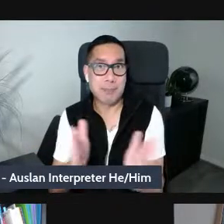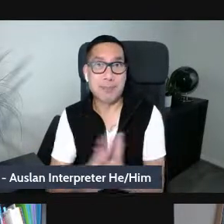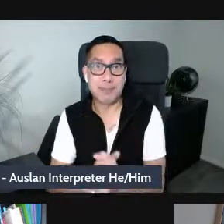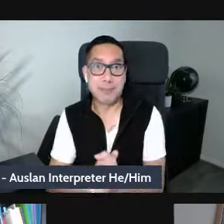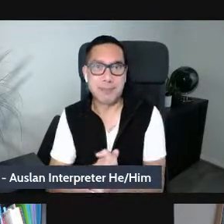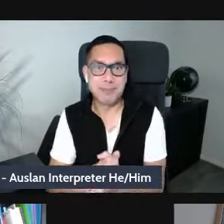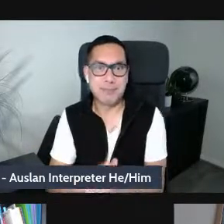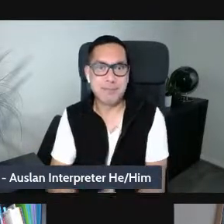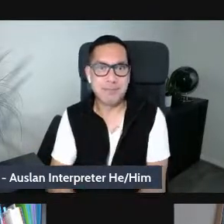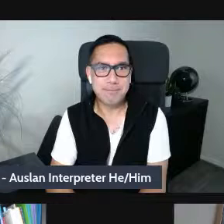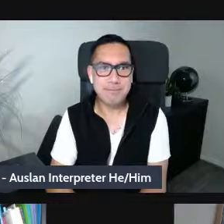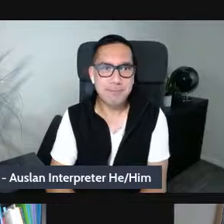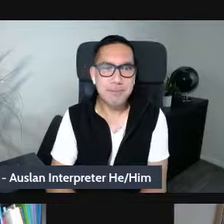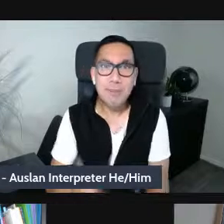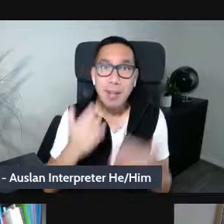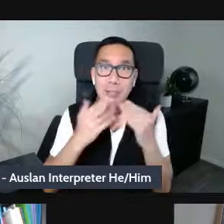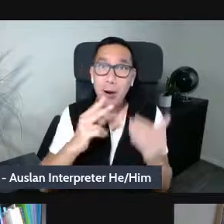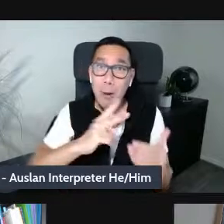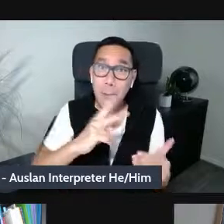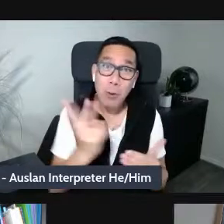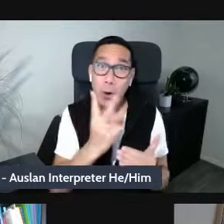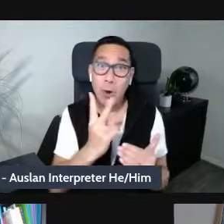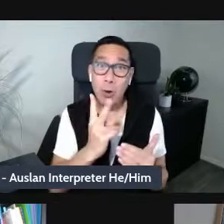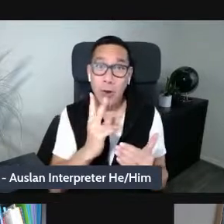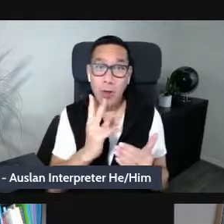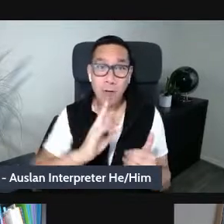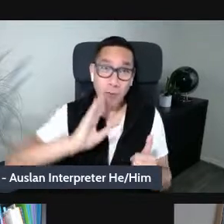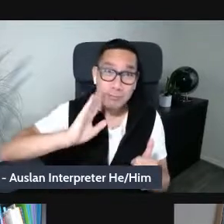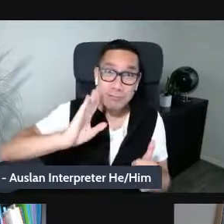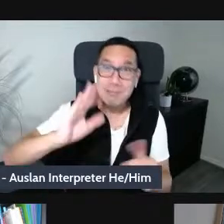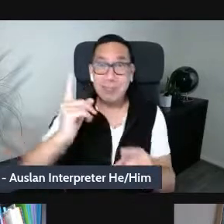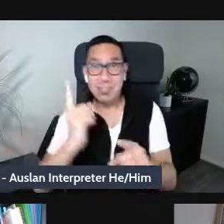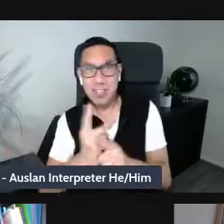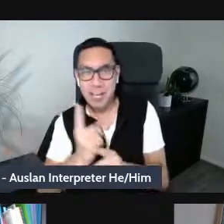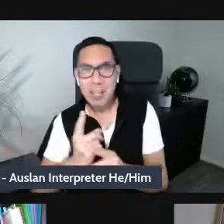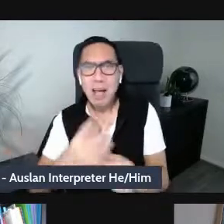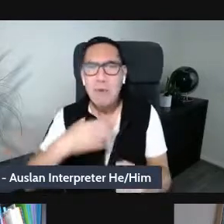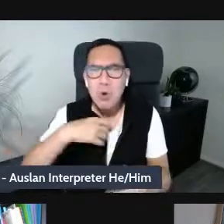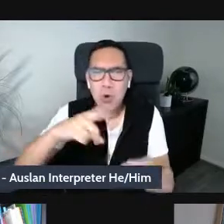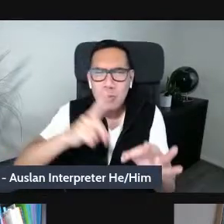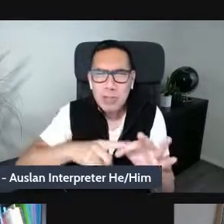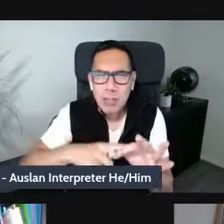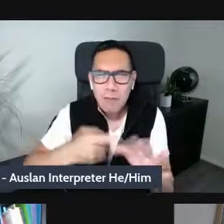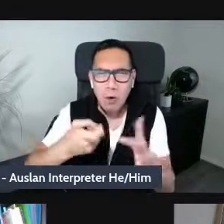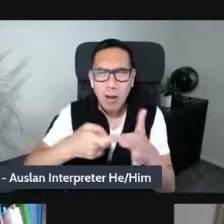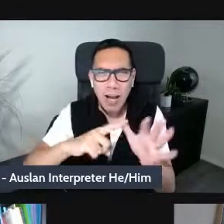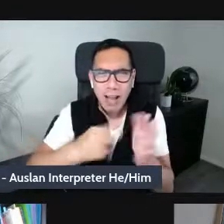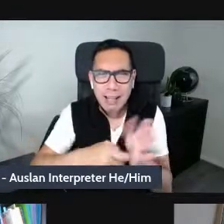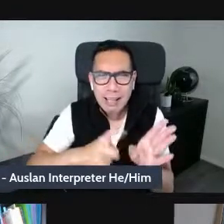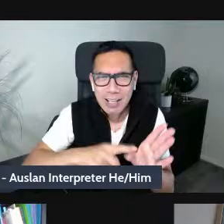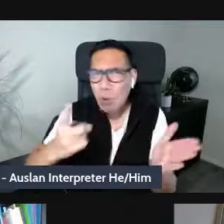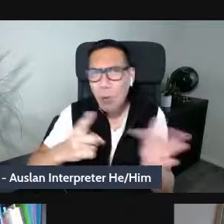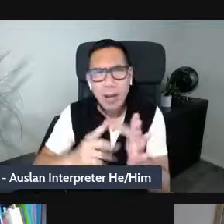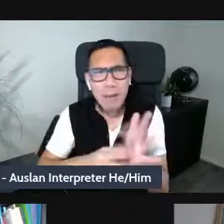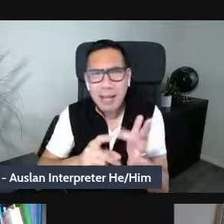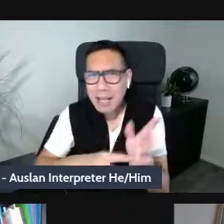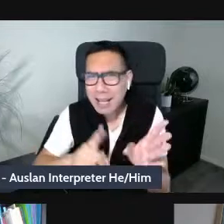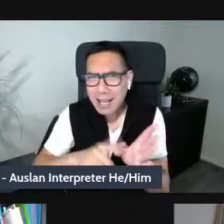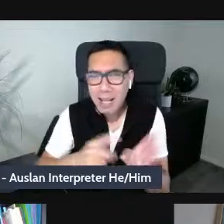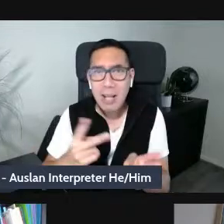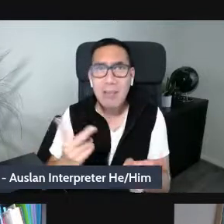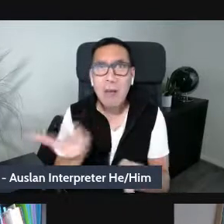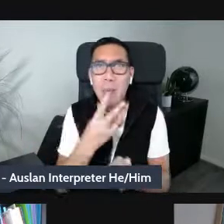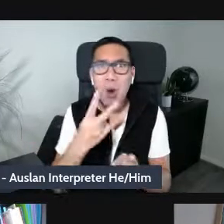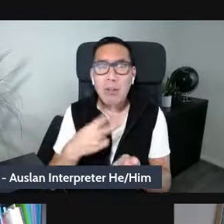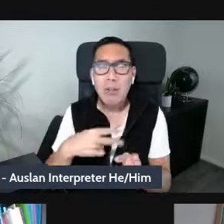Well, thank you both for coming to chat. If you've got more questions for Carly and Emily, they will be available, like they've said,